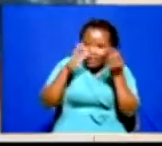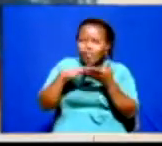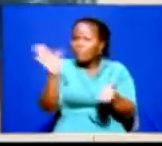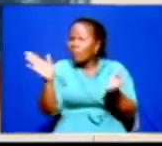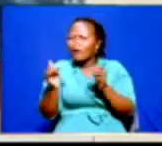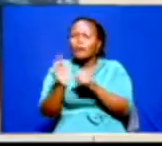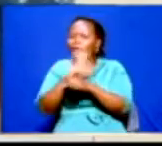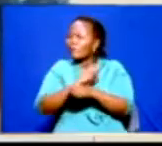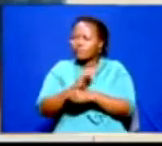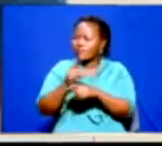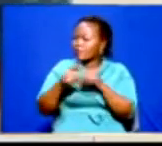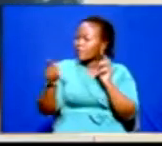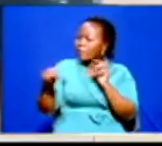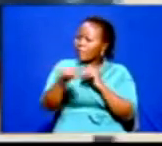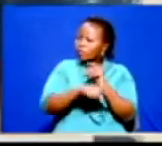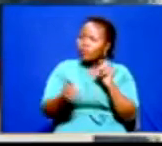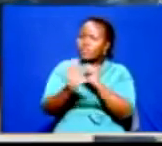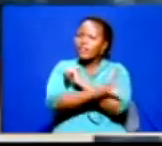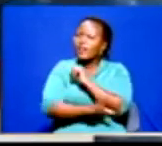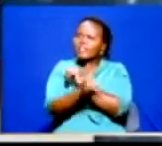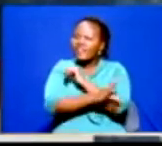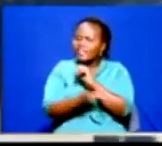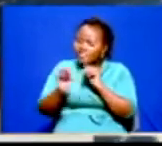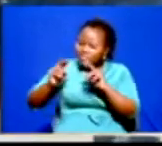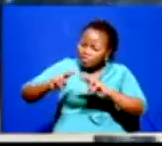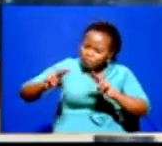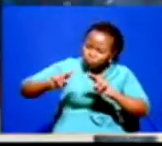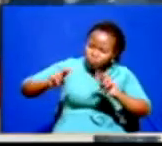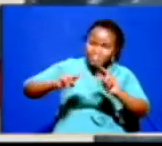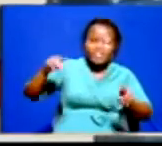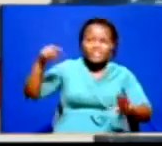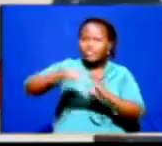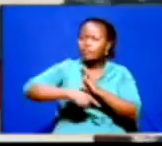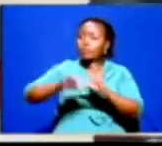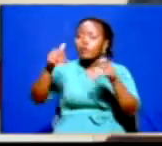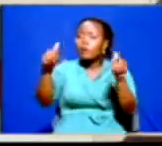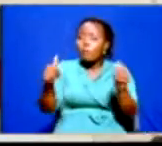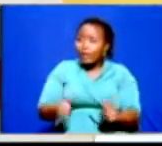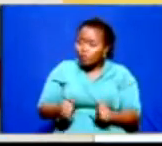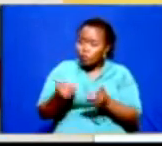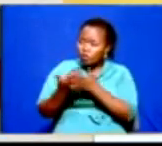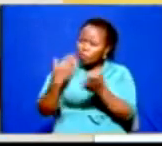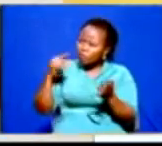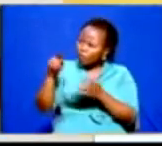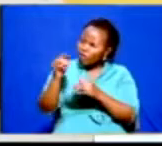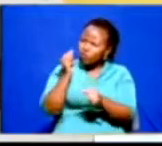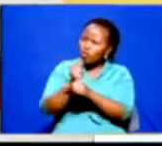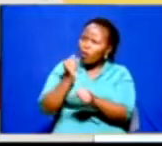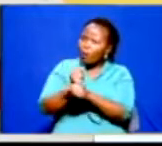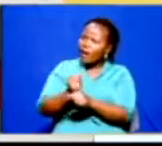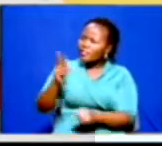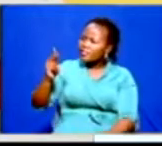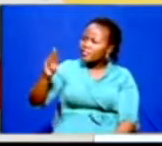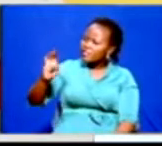not done justice in terms of research, in terms of innovation. You worked at Cambry for some time. Do you think there is a gap perhaps in terms